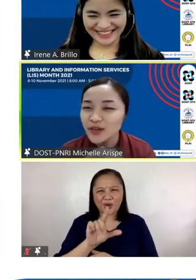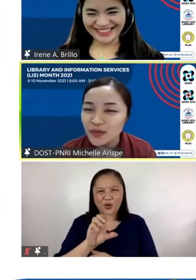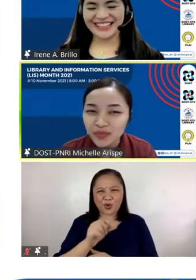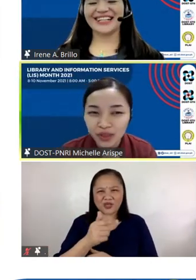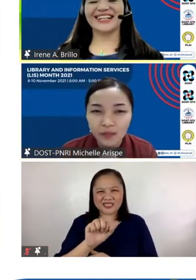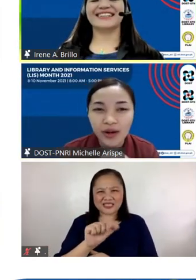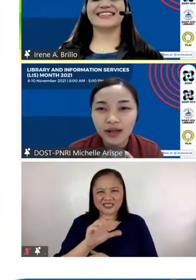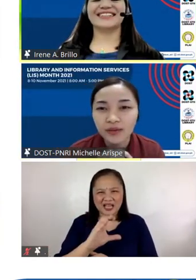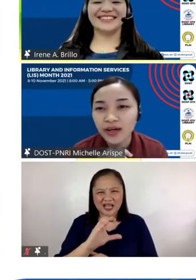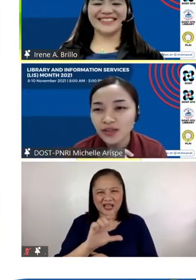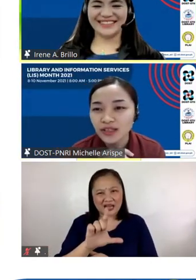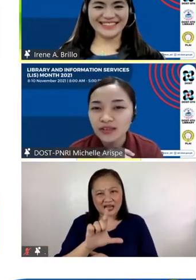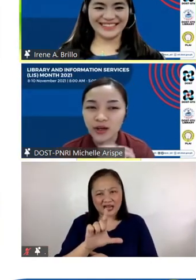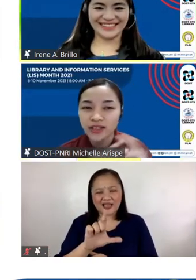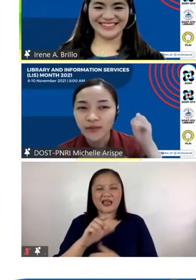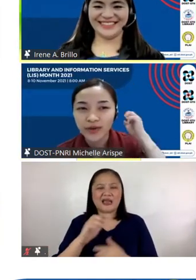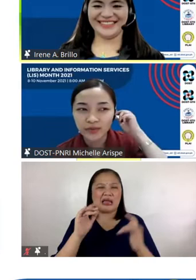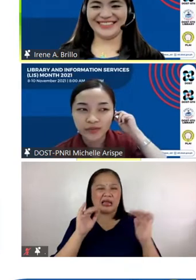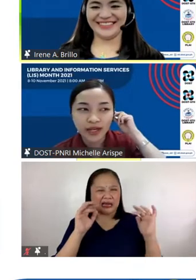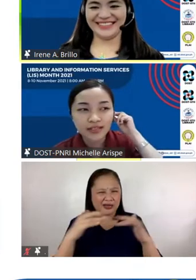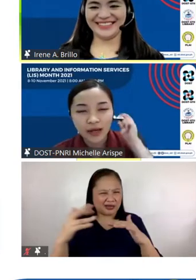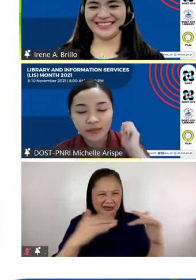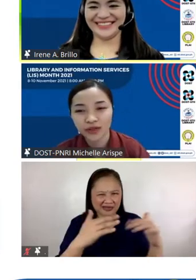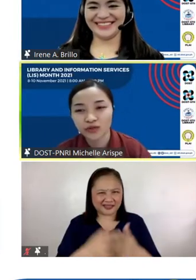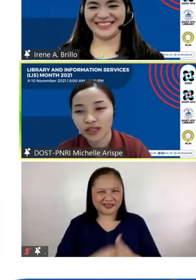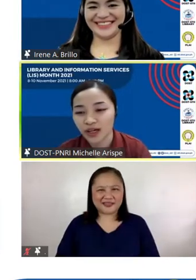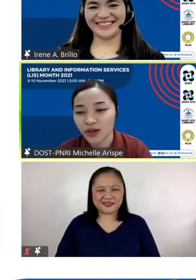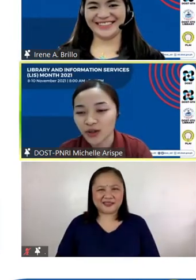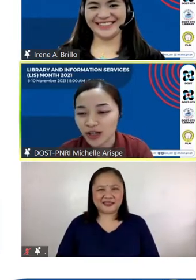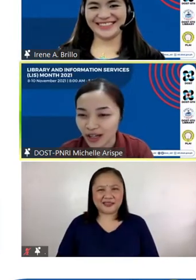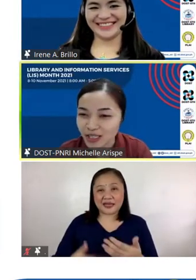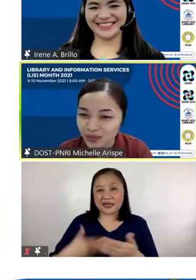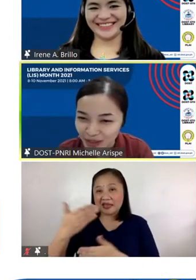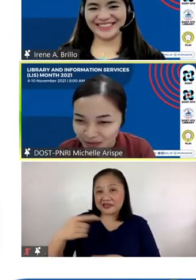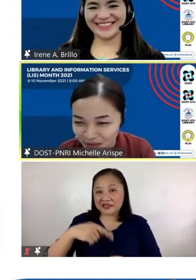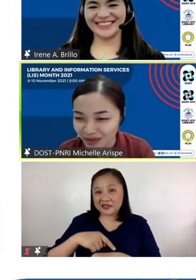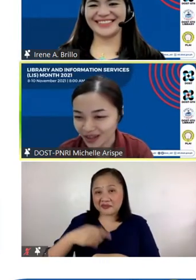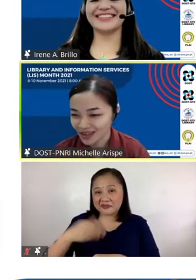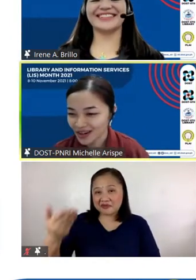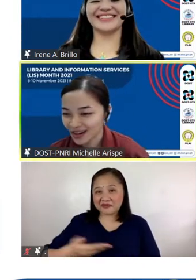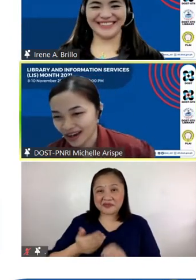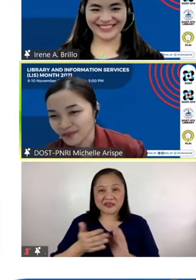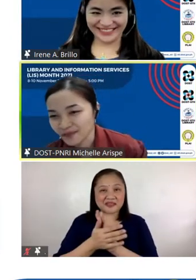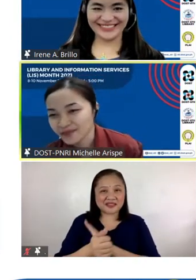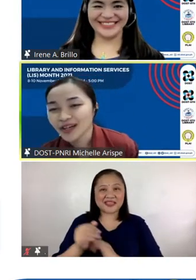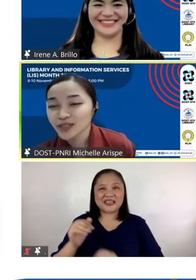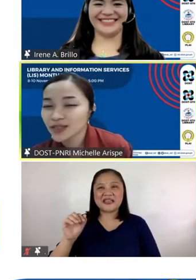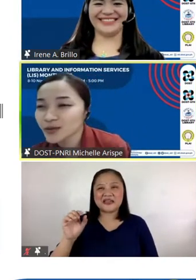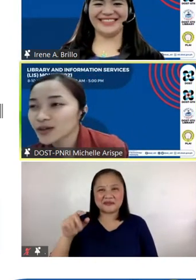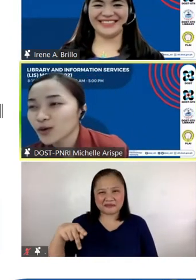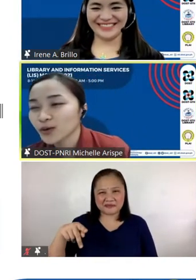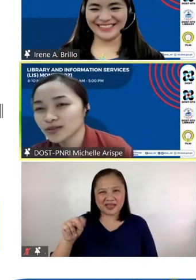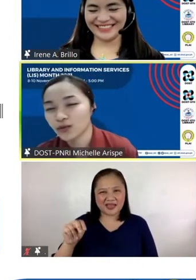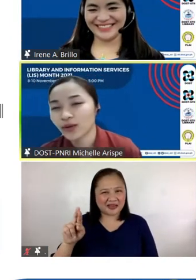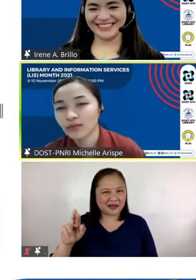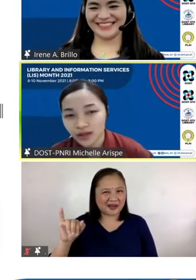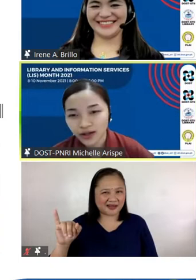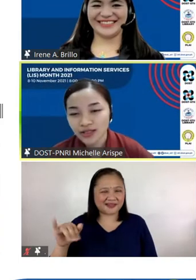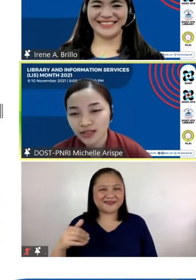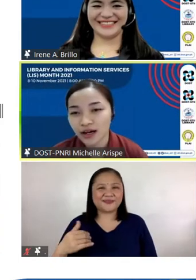Oo nga, no? Parang meron din tayo dapat, ma'am. Next time, mag-invite tayo ng experts from PNRI. Actually, we